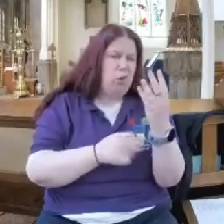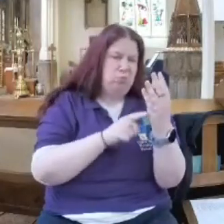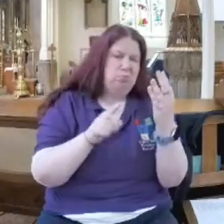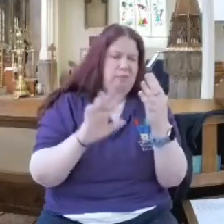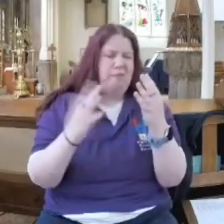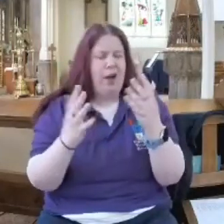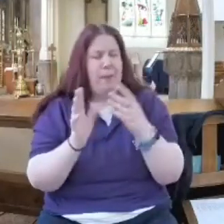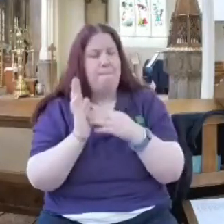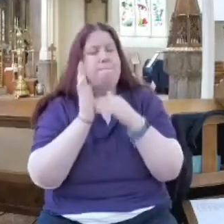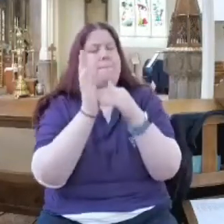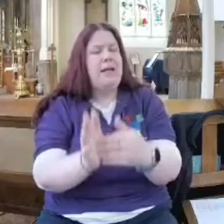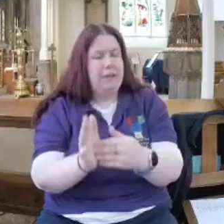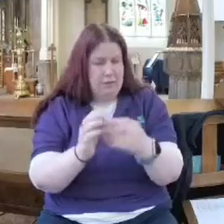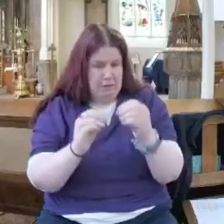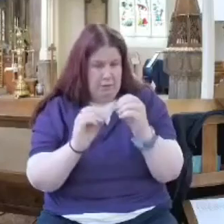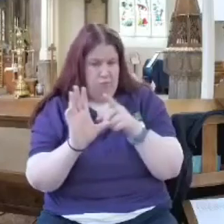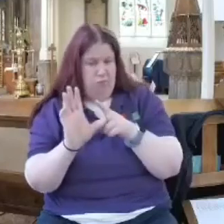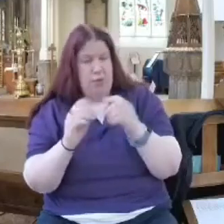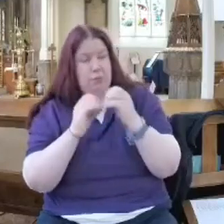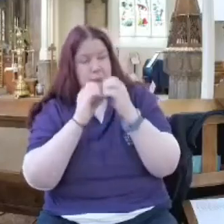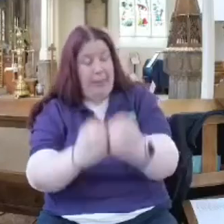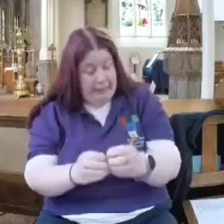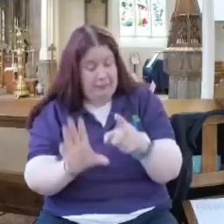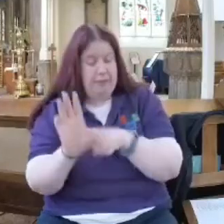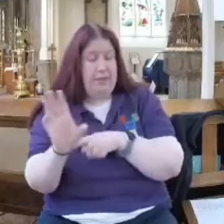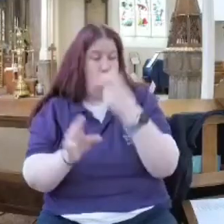universe some 15 billion years old.